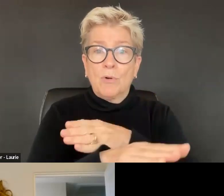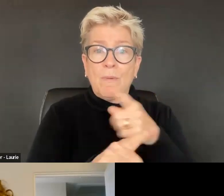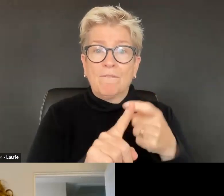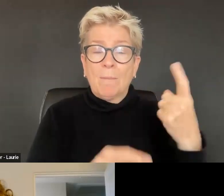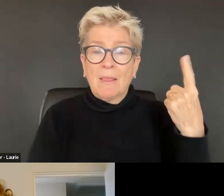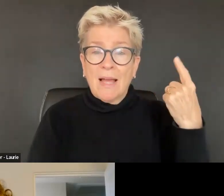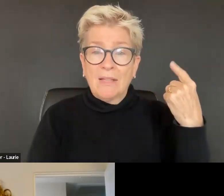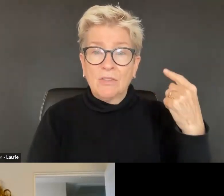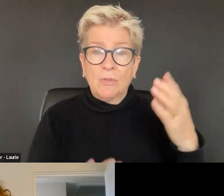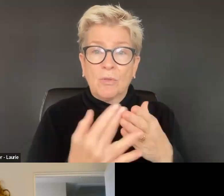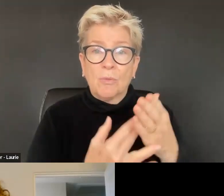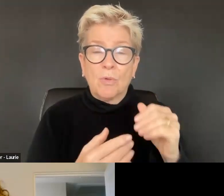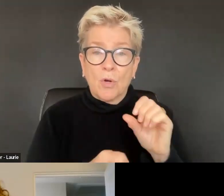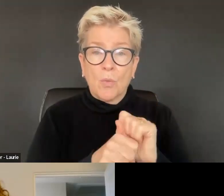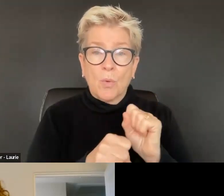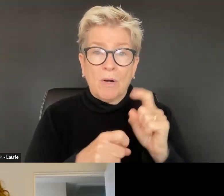your contributions. So